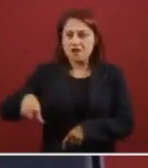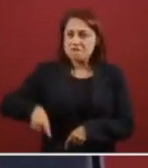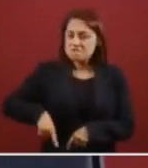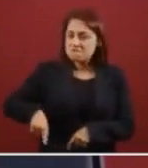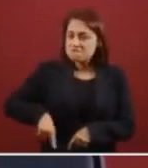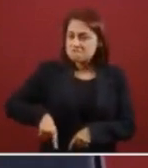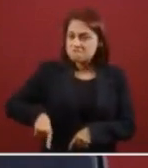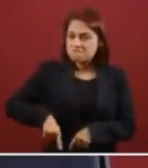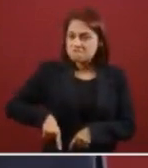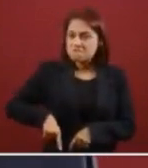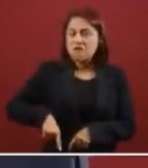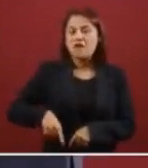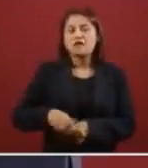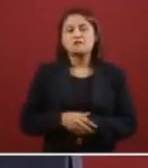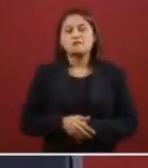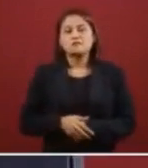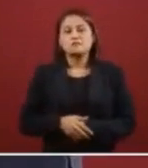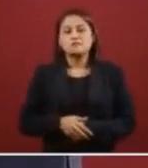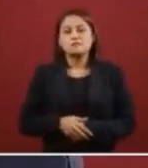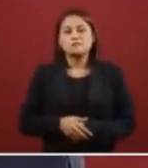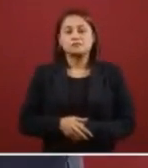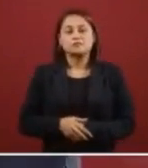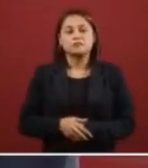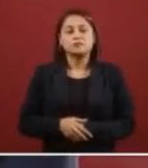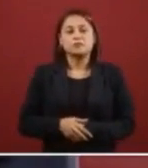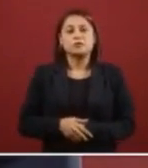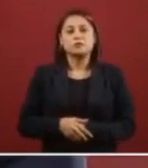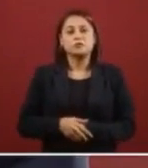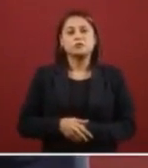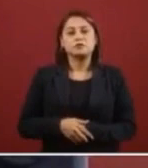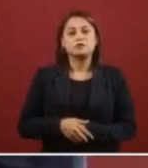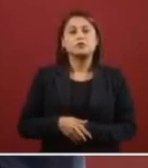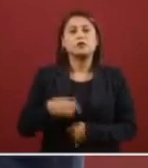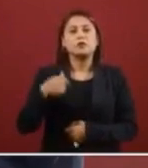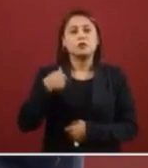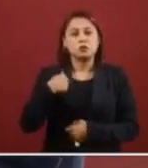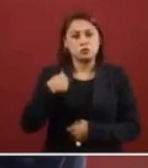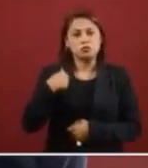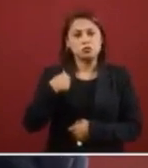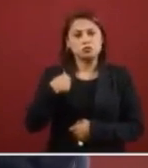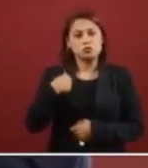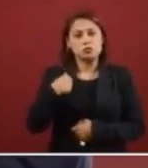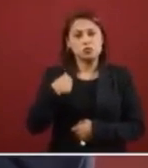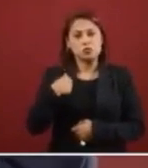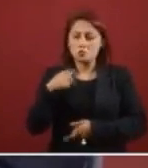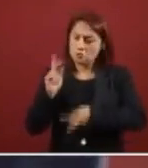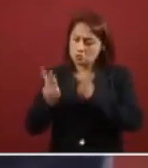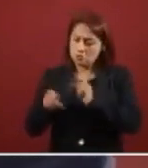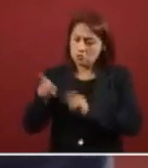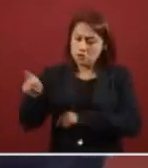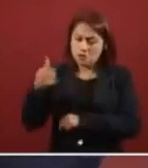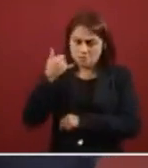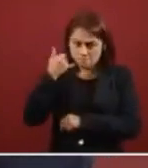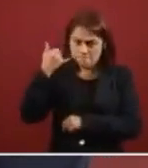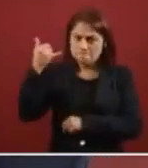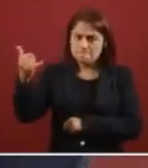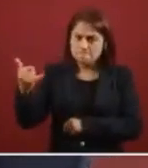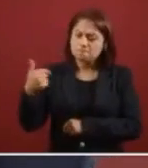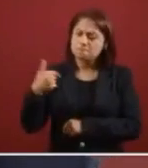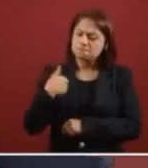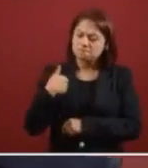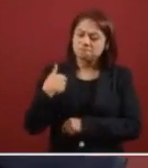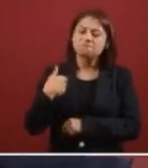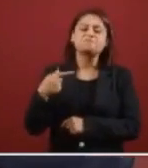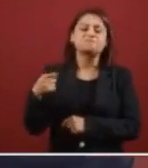of government official. Tengo and I've sustento, called them and I've sustained in basis para